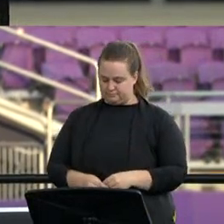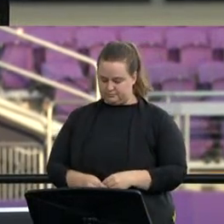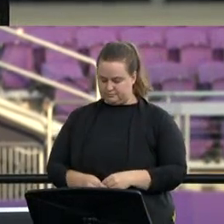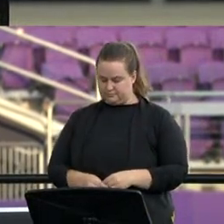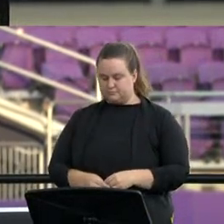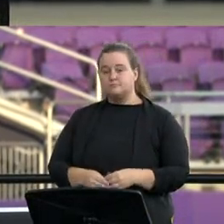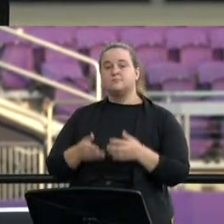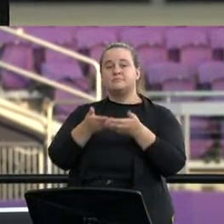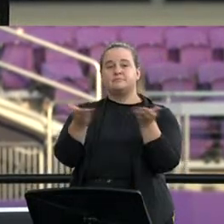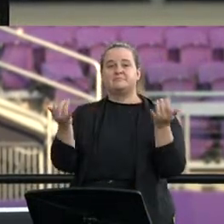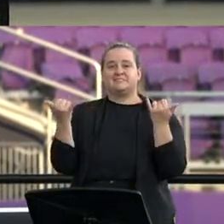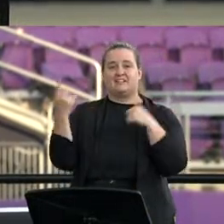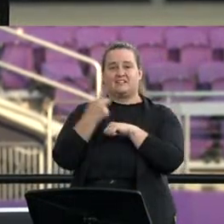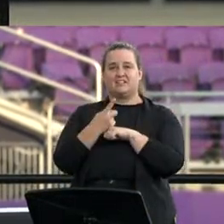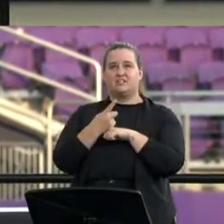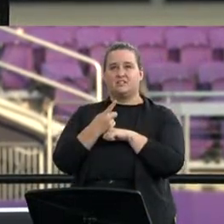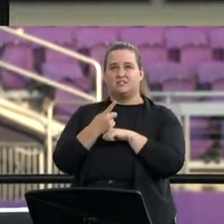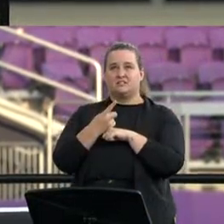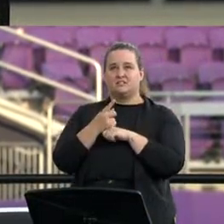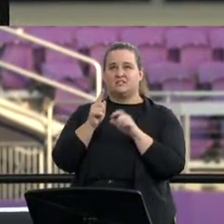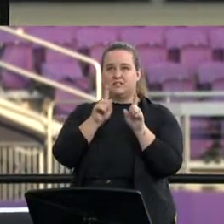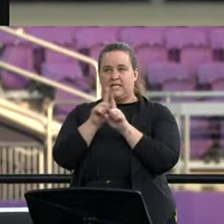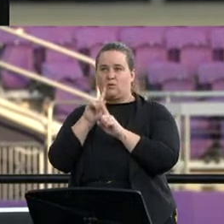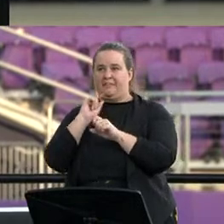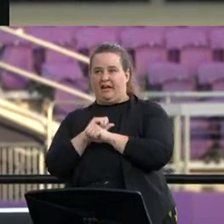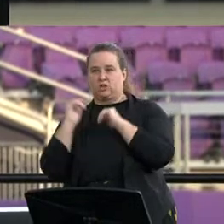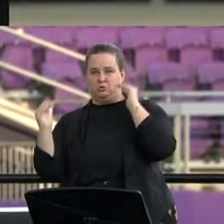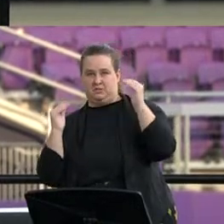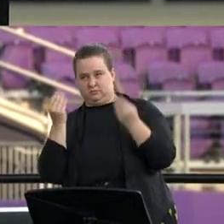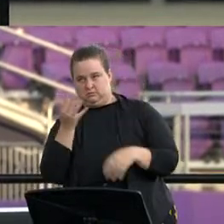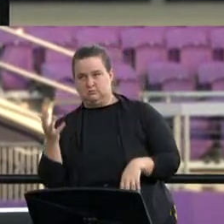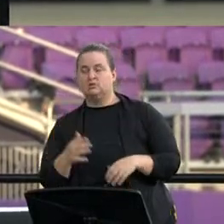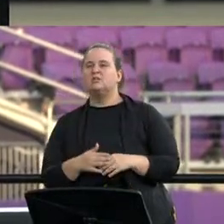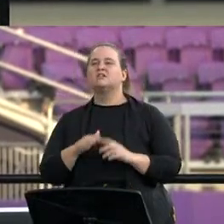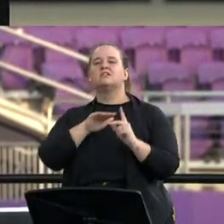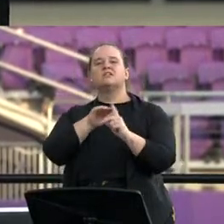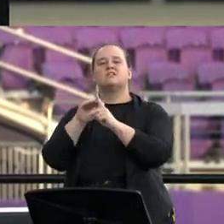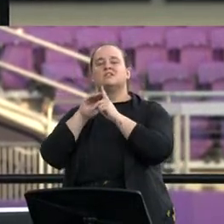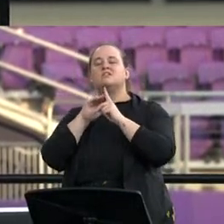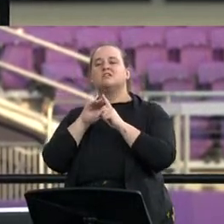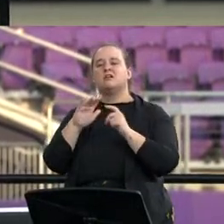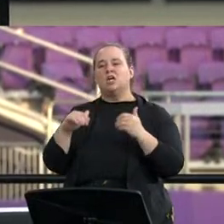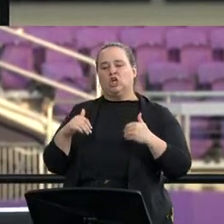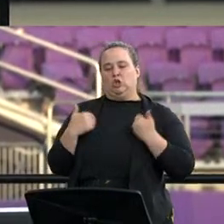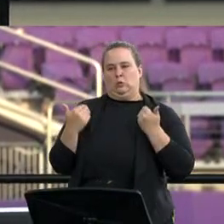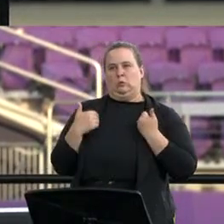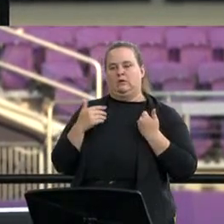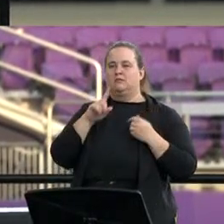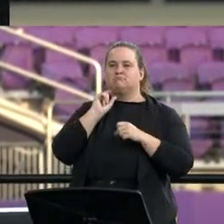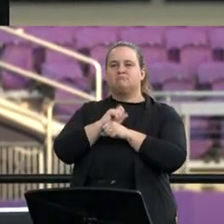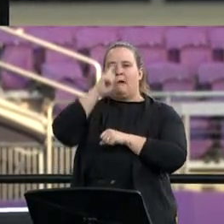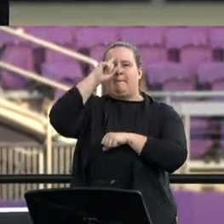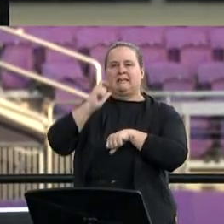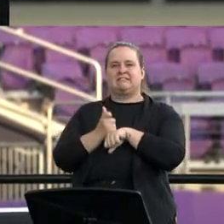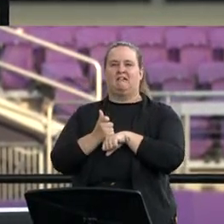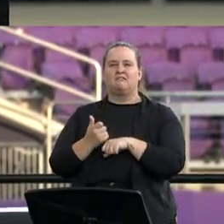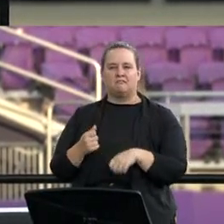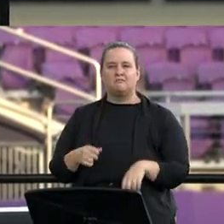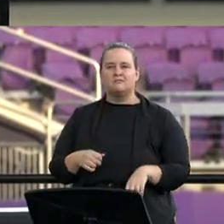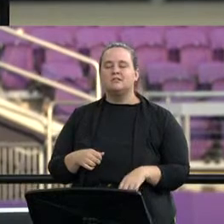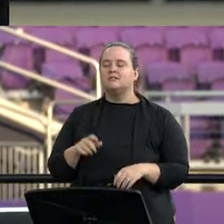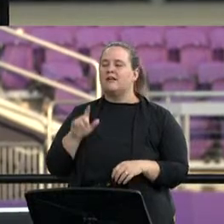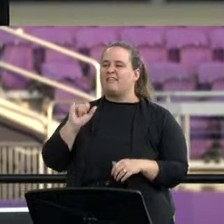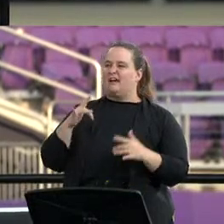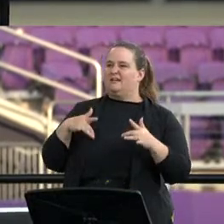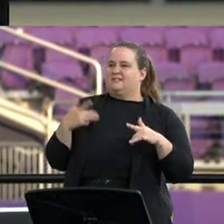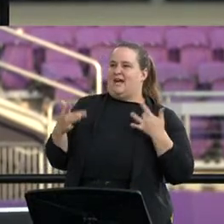To everyone here today, including the actual adults, I want to remind you that youth is a mindset. Youth is the